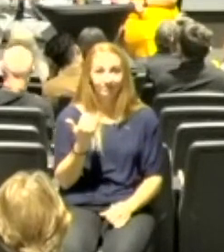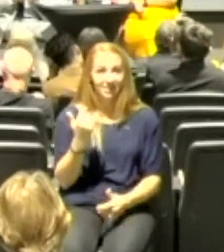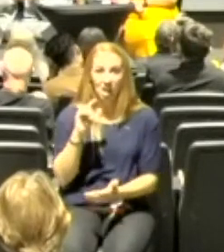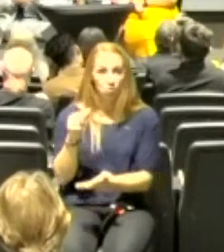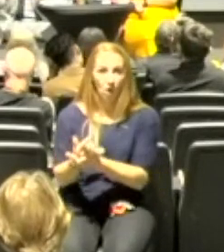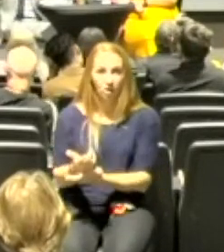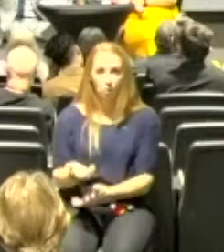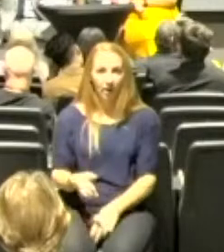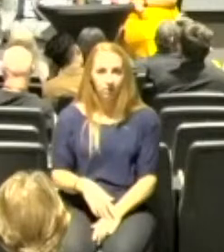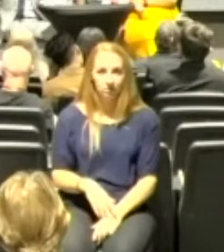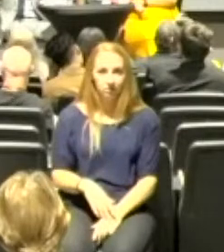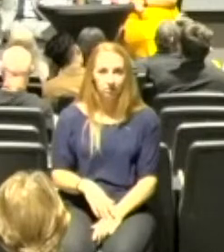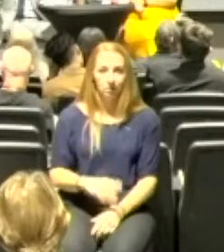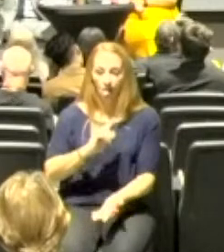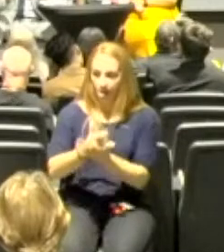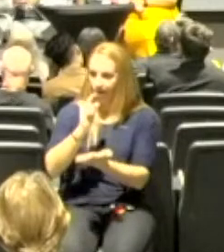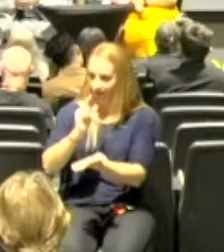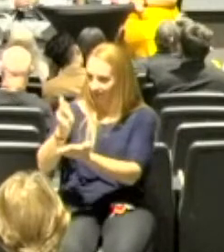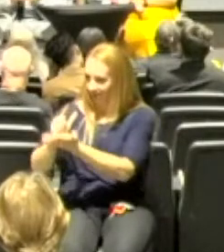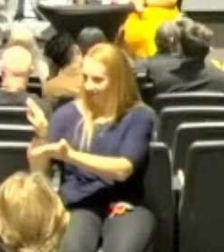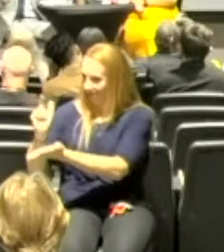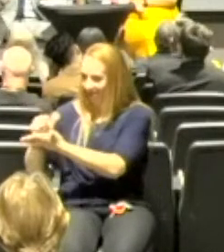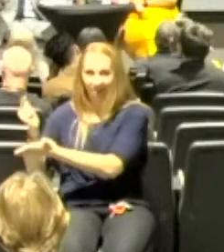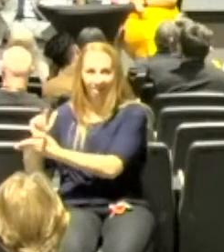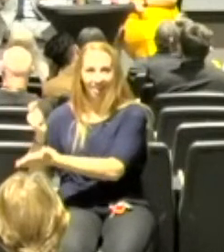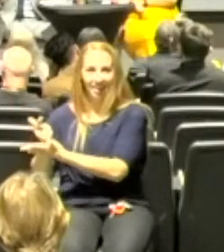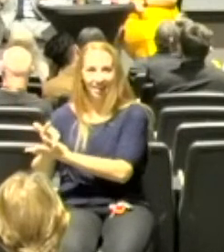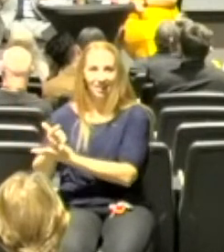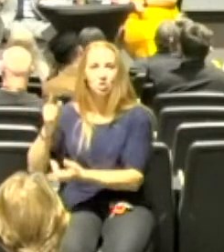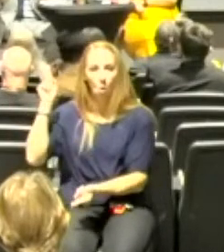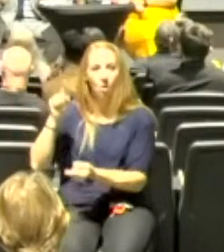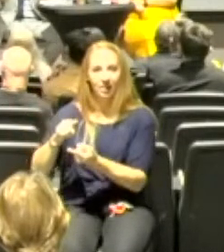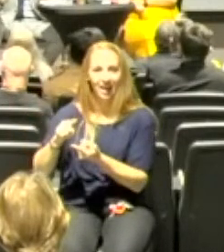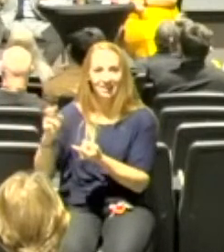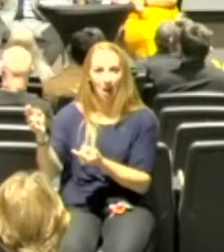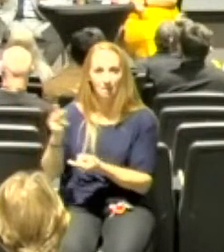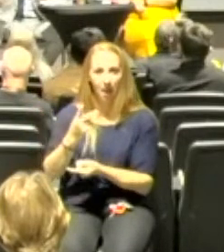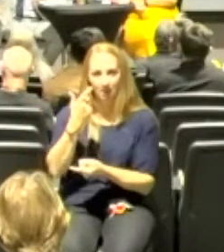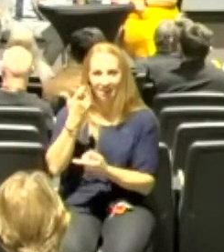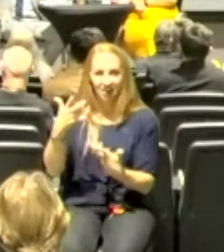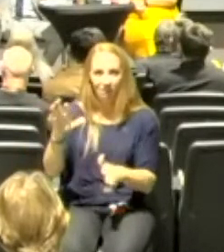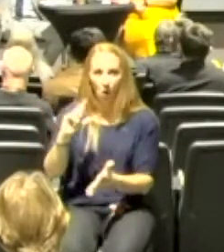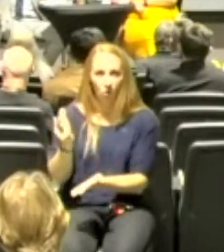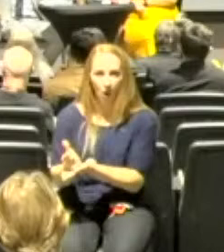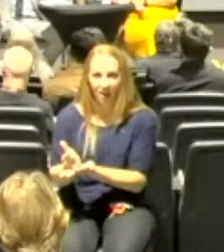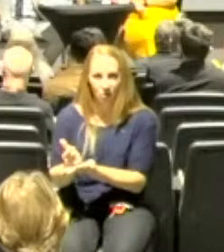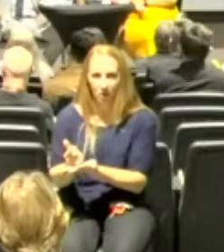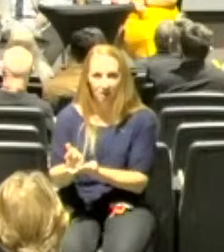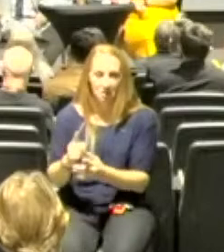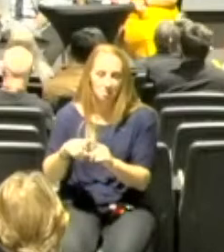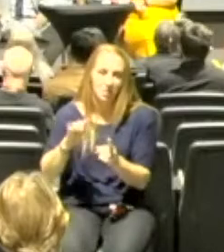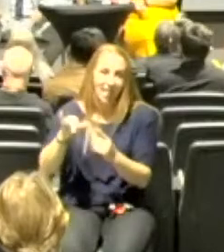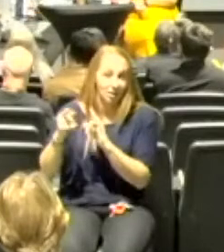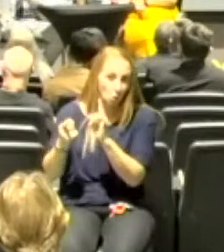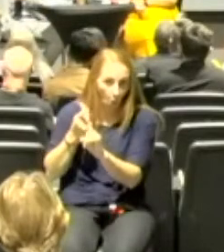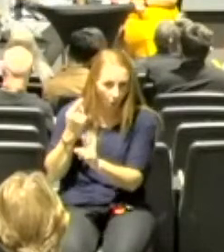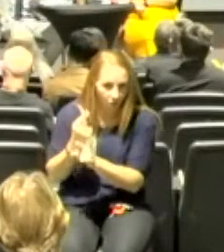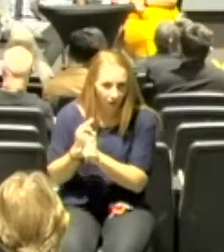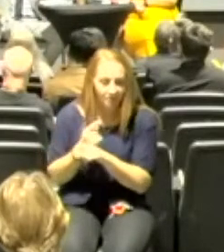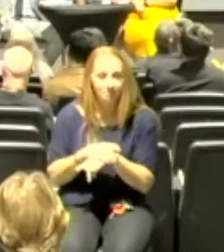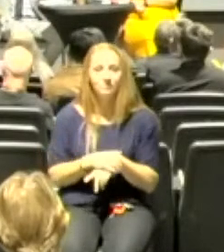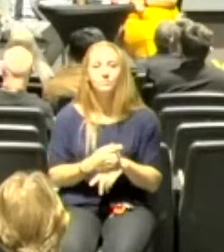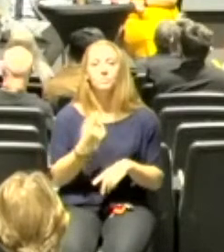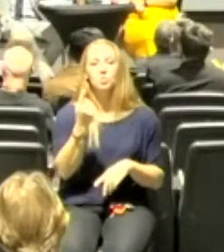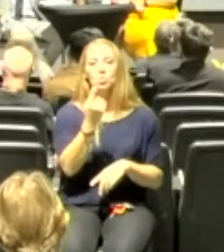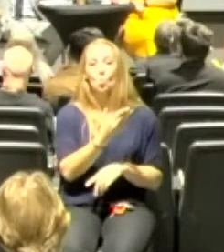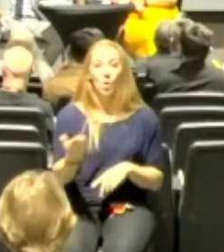graduating more students than ever before, so there are fewer of them here to some degree because they've graduated, but that's the name of the game. But one of the things we'll